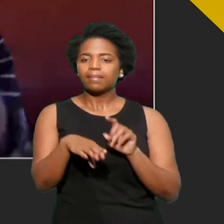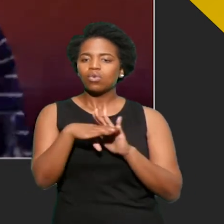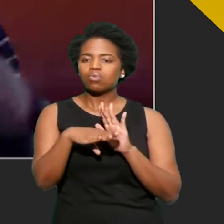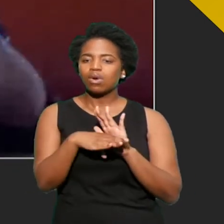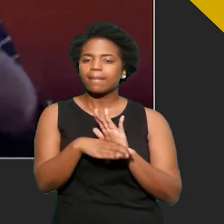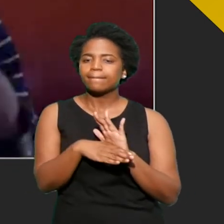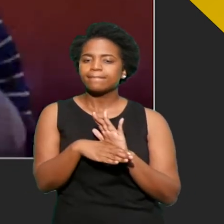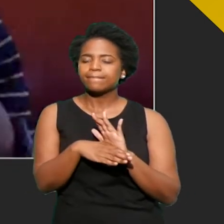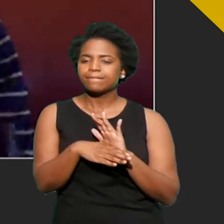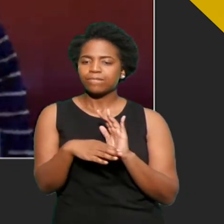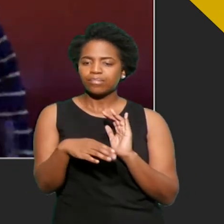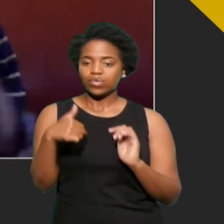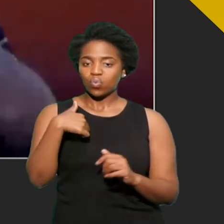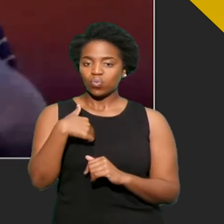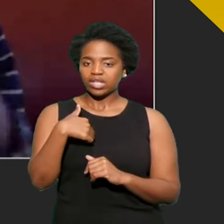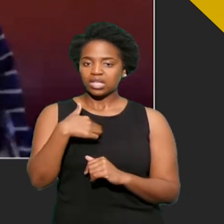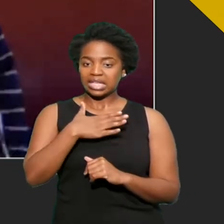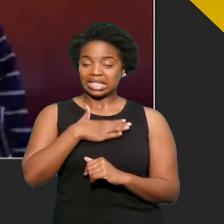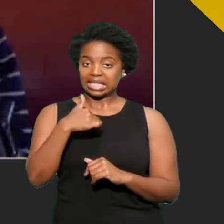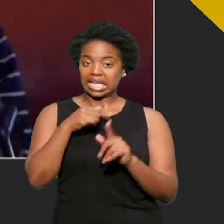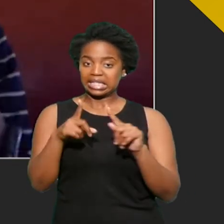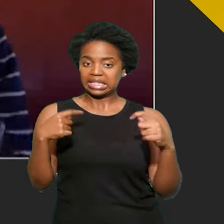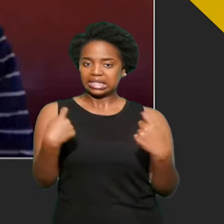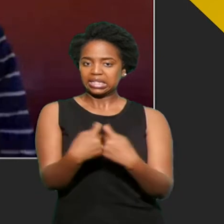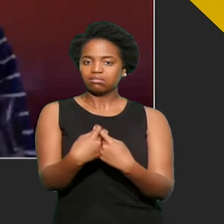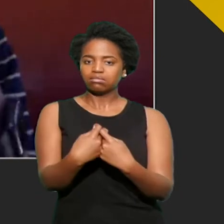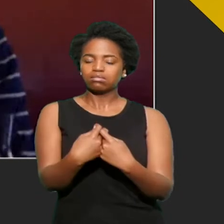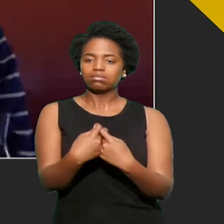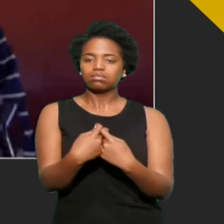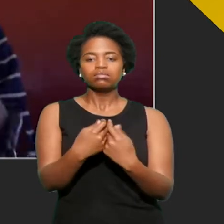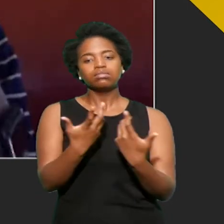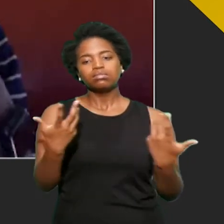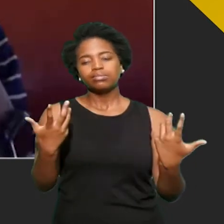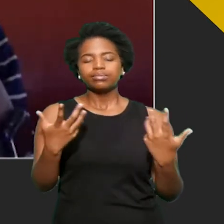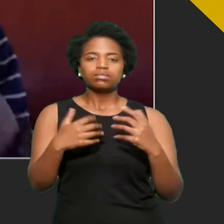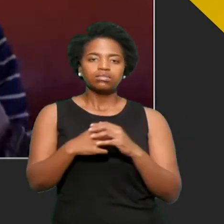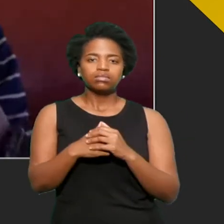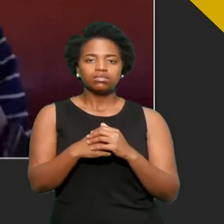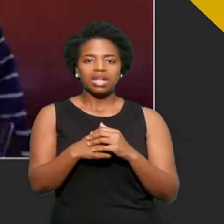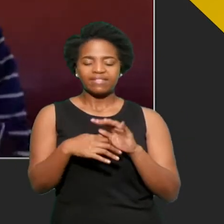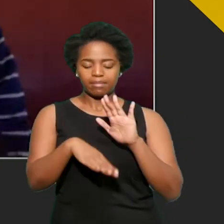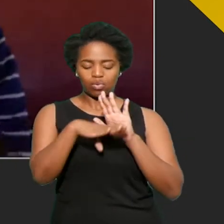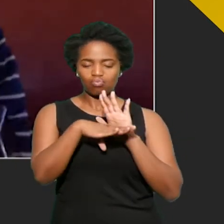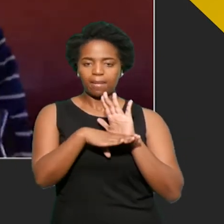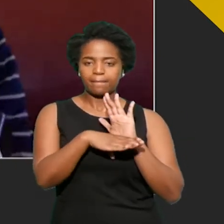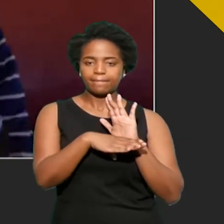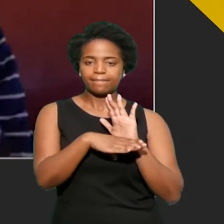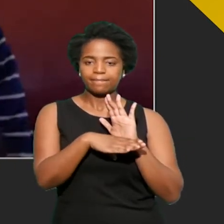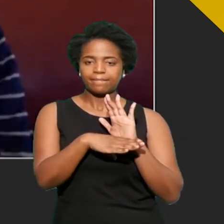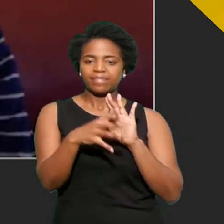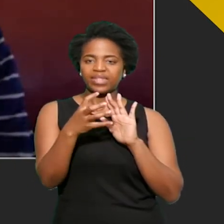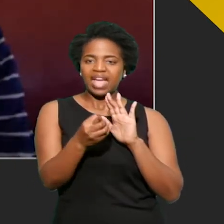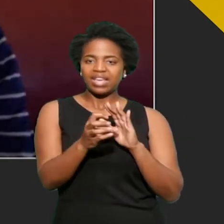that we felt as a team, let's create a program that will have a